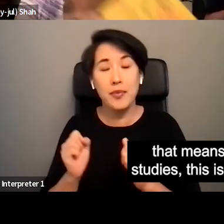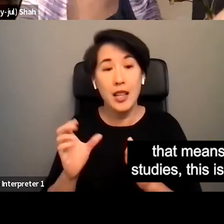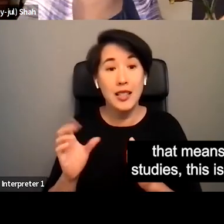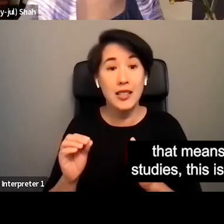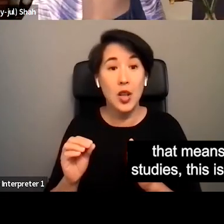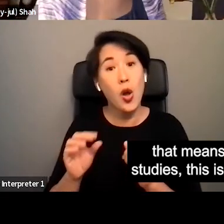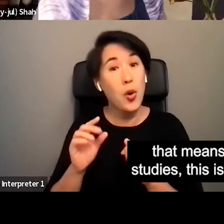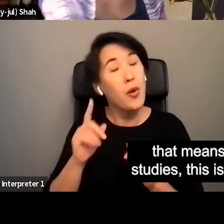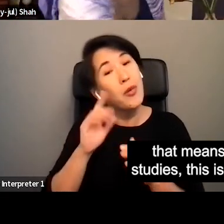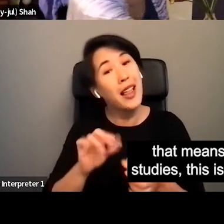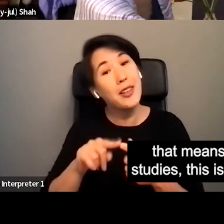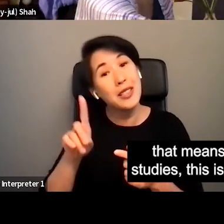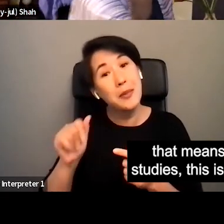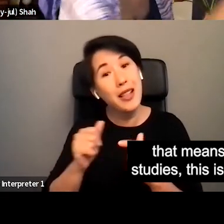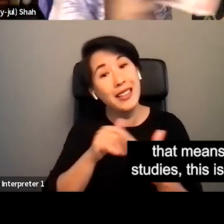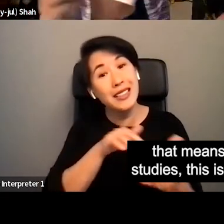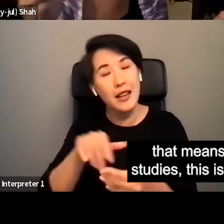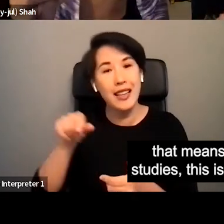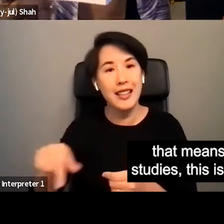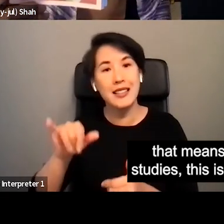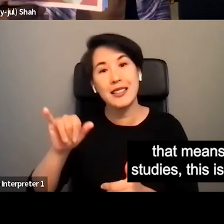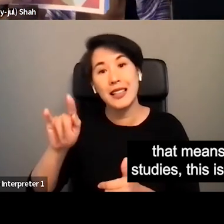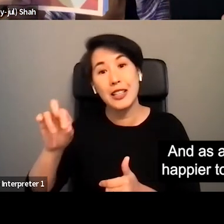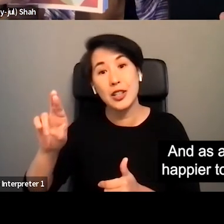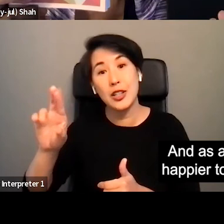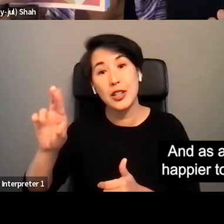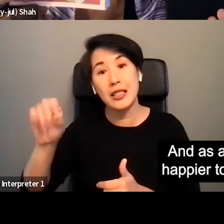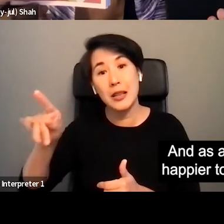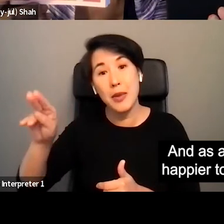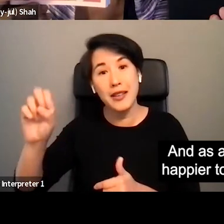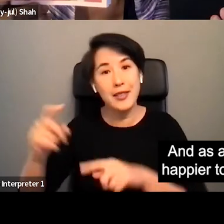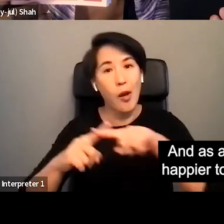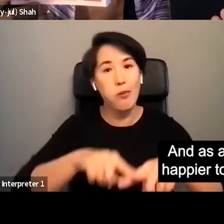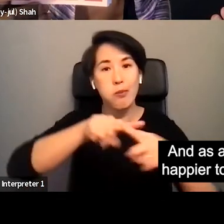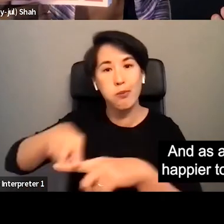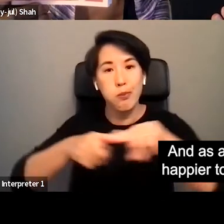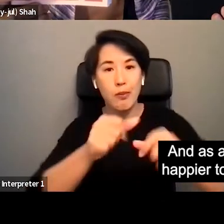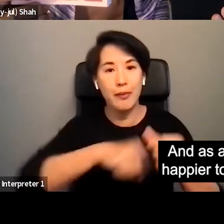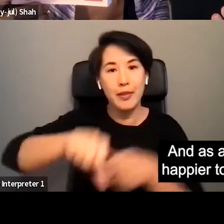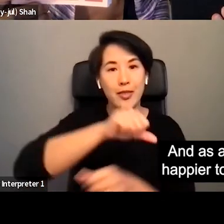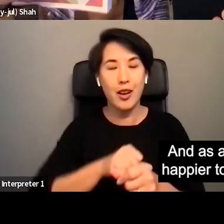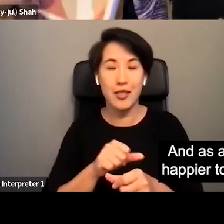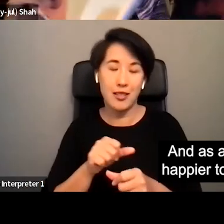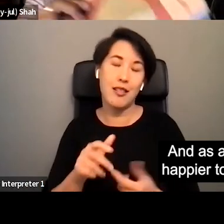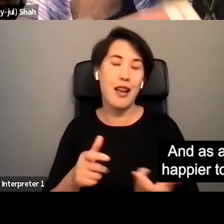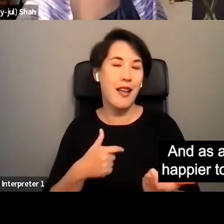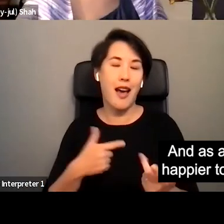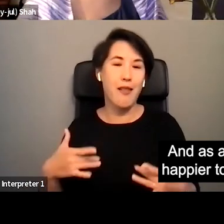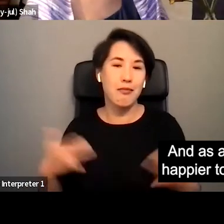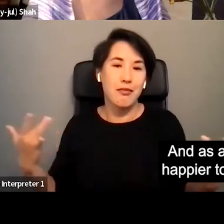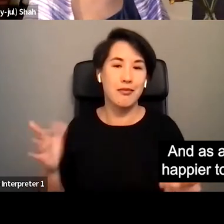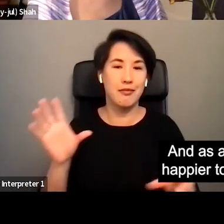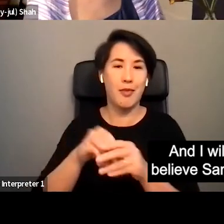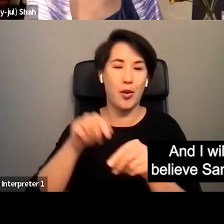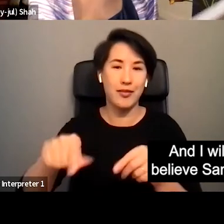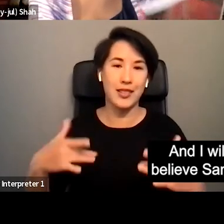is interdependence. At large. And as a result, I could not be happier to be part of this